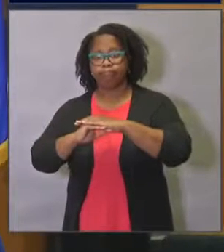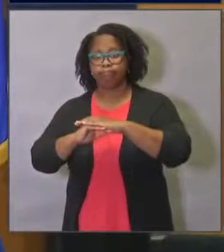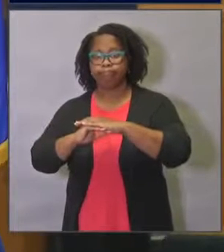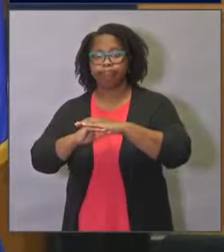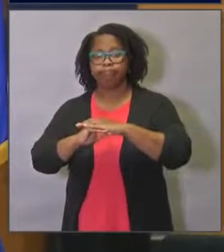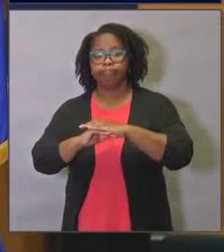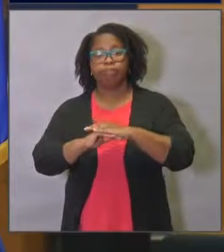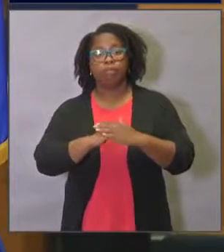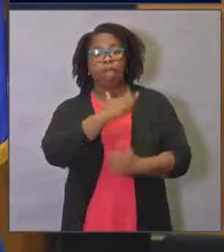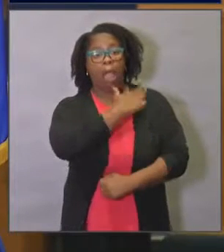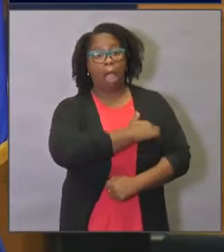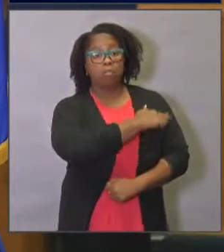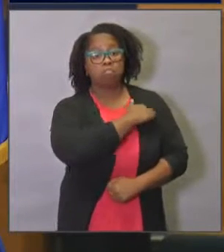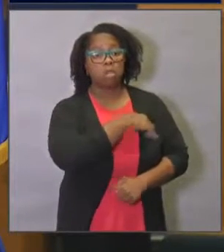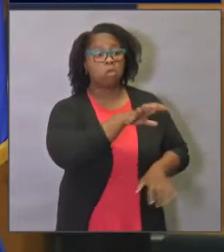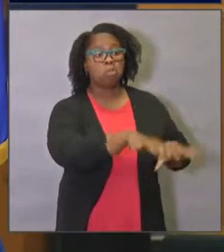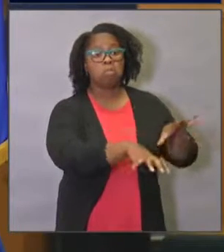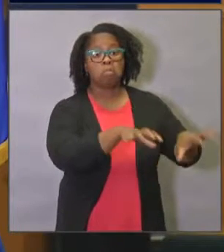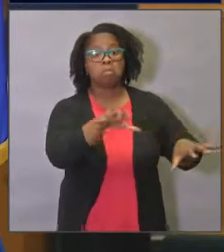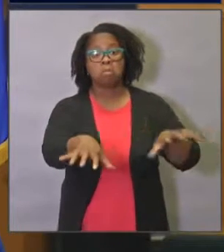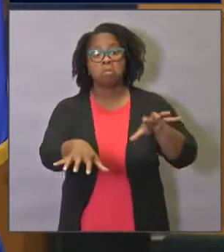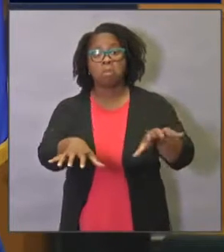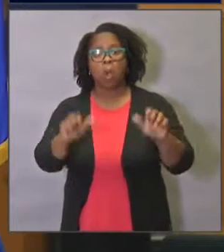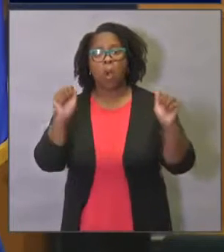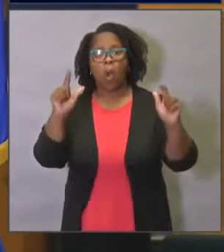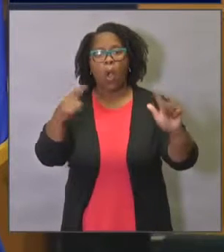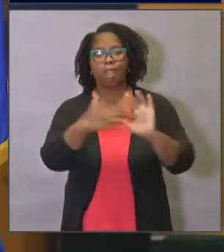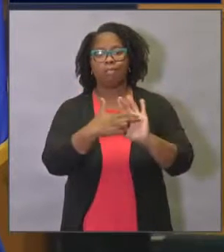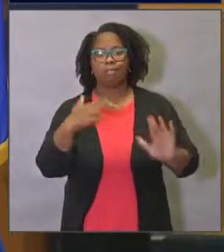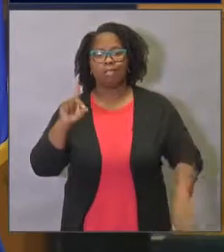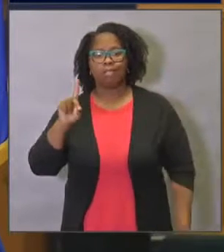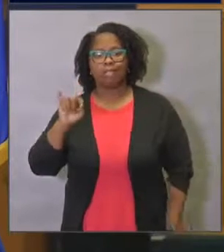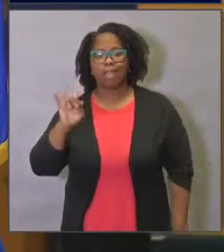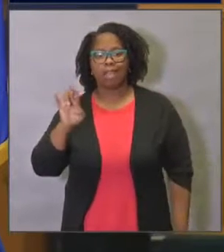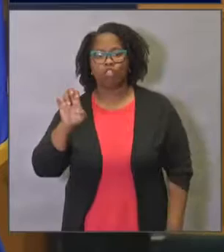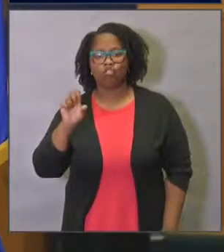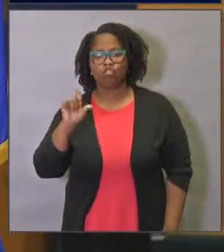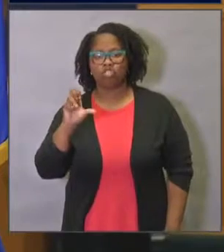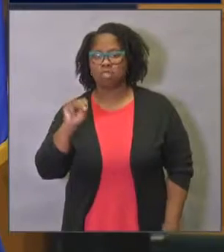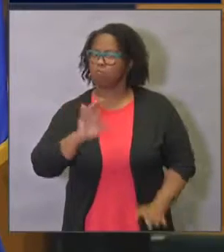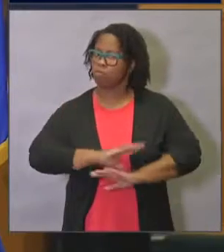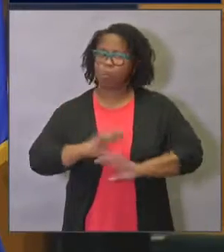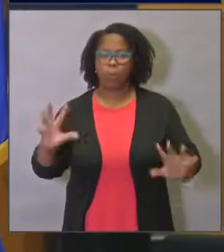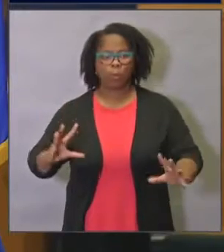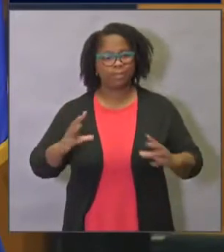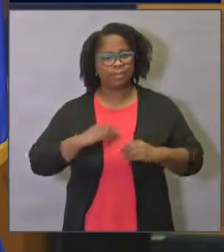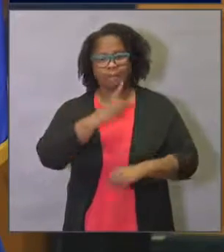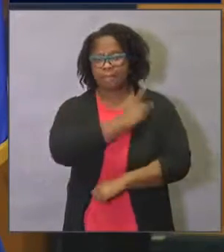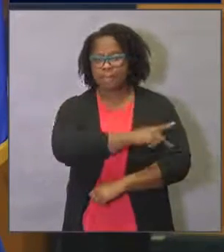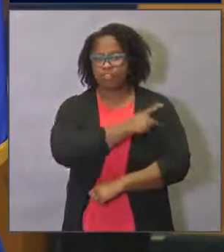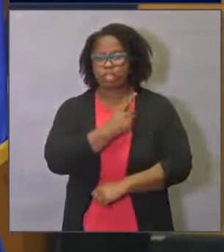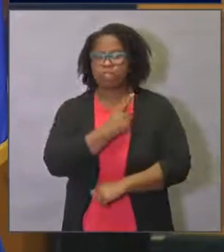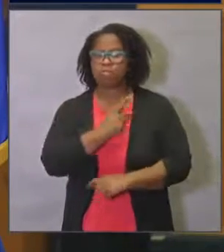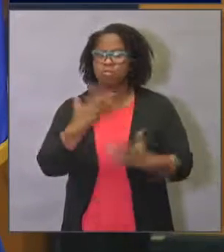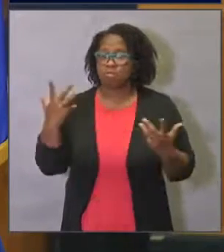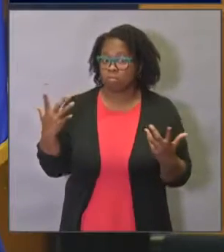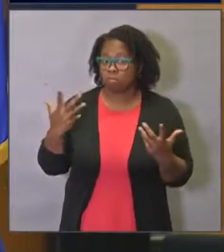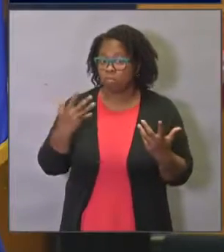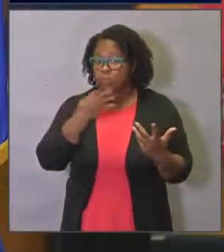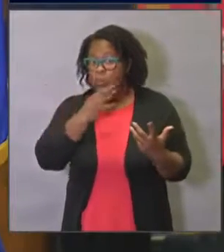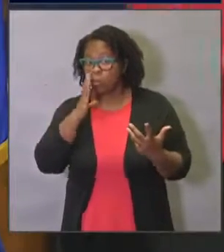receiving hospitals in the county are on diversion? Can you walk us through that scenario and give us some idea how many days away that